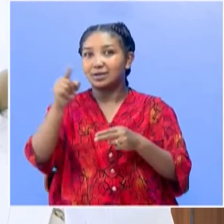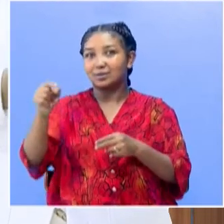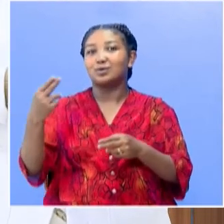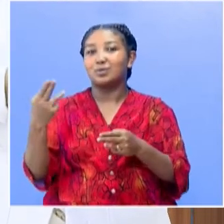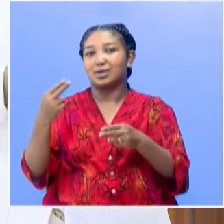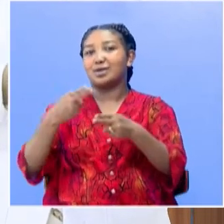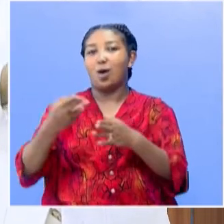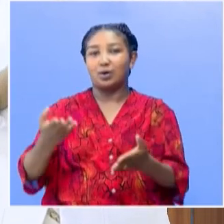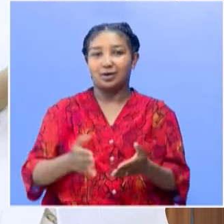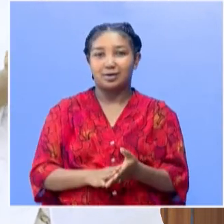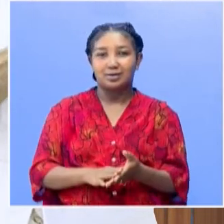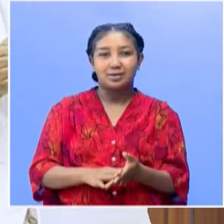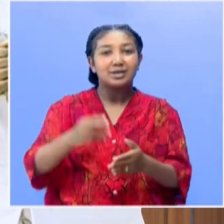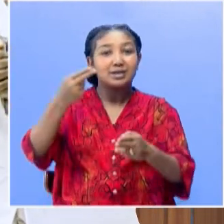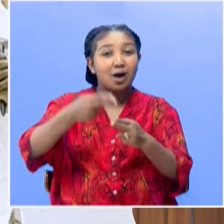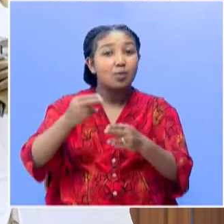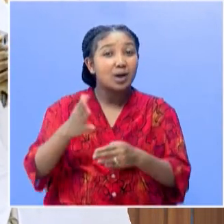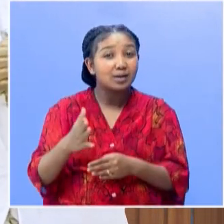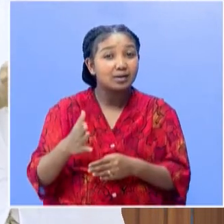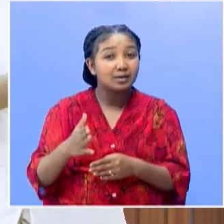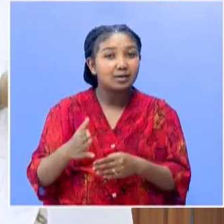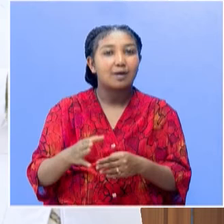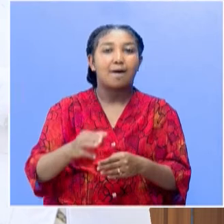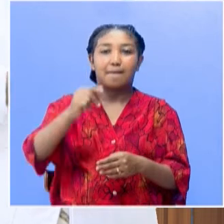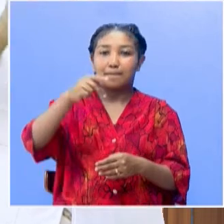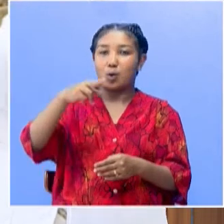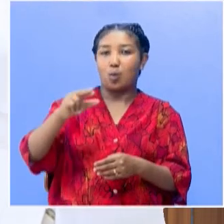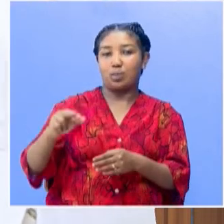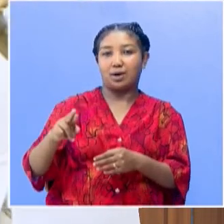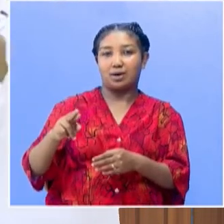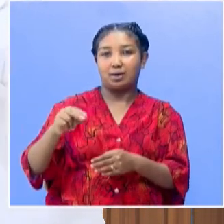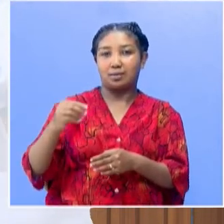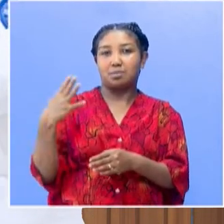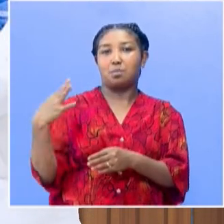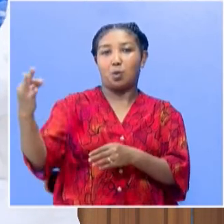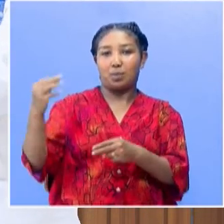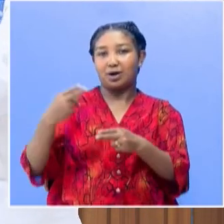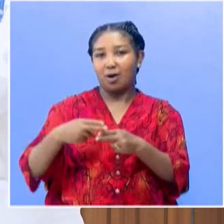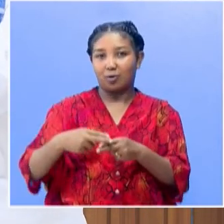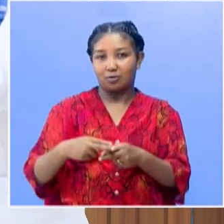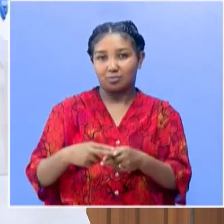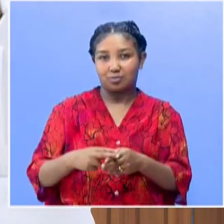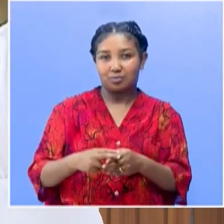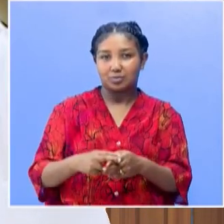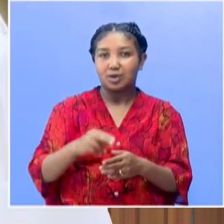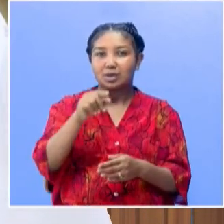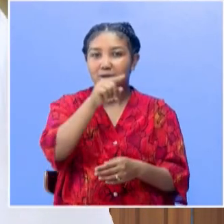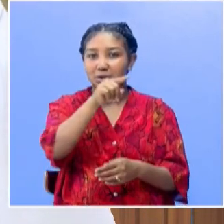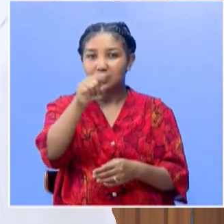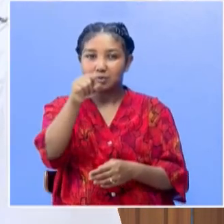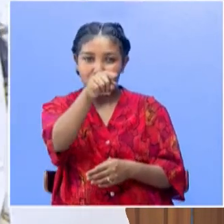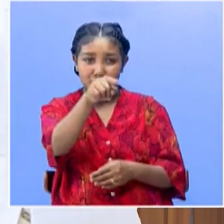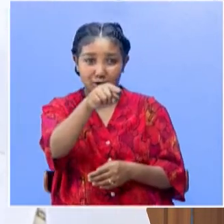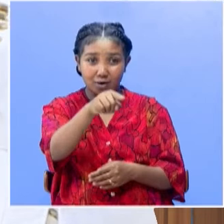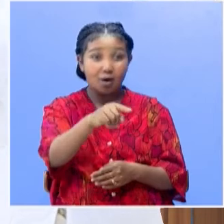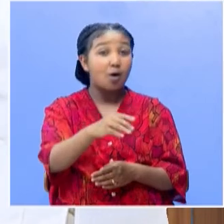noun. What kind of noun? Proper noun. It is given for a specific place. And you over there, you